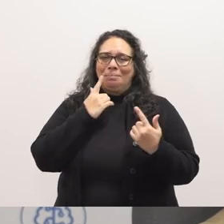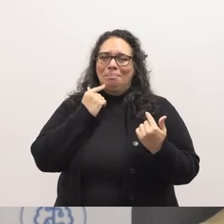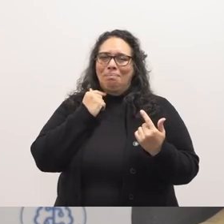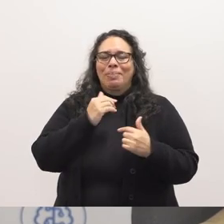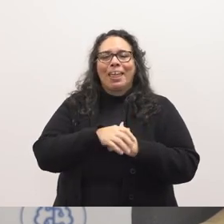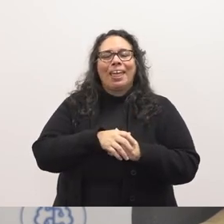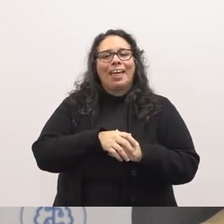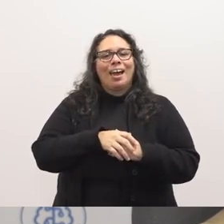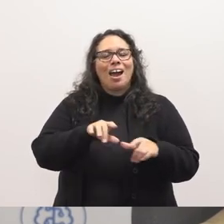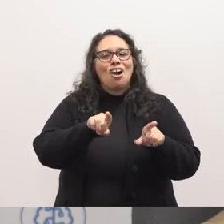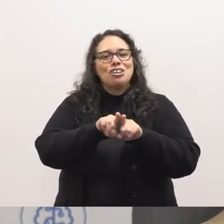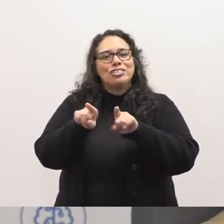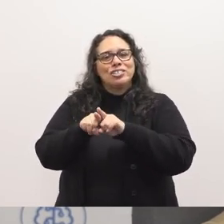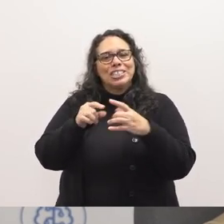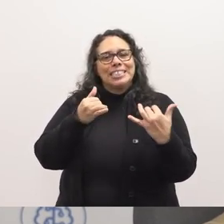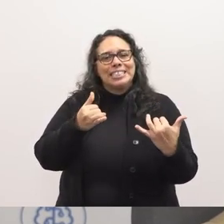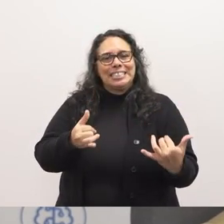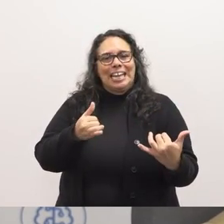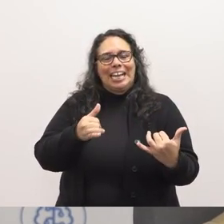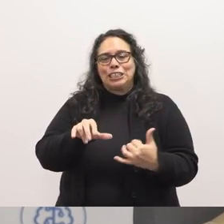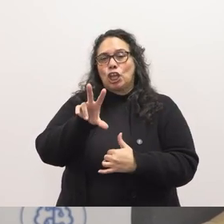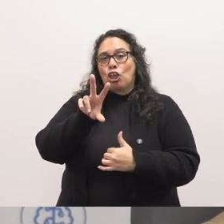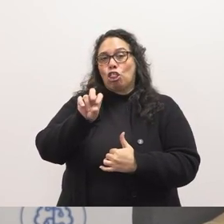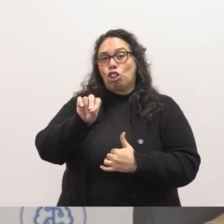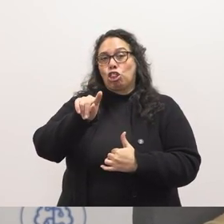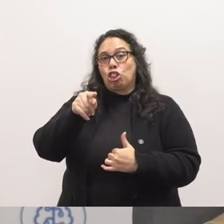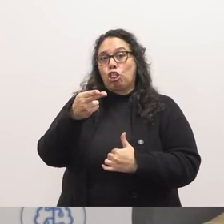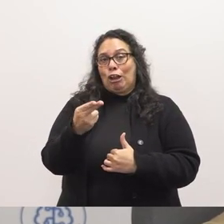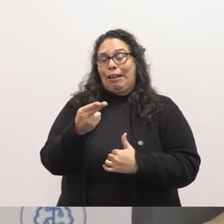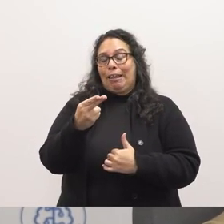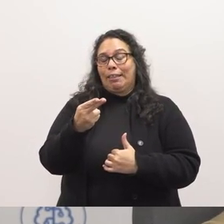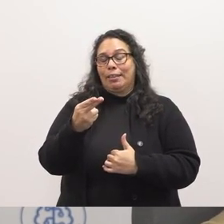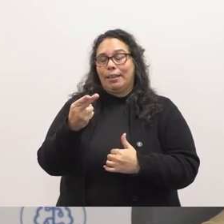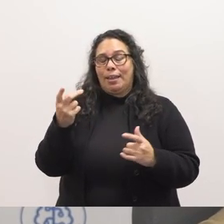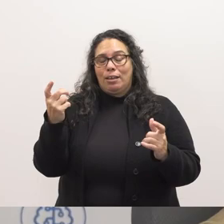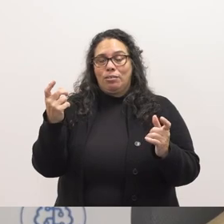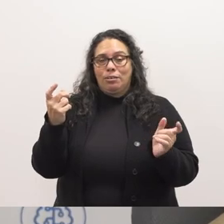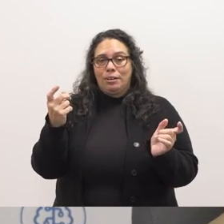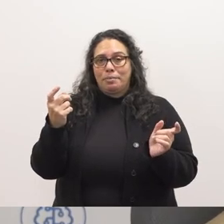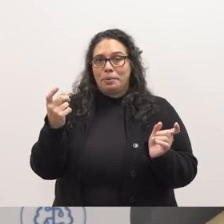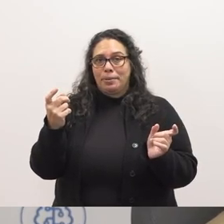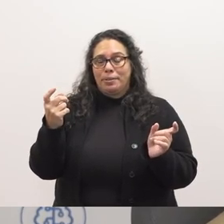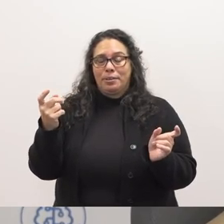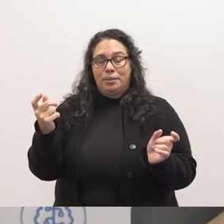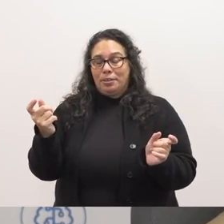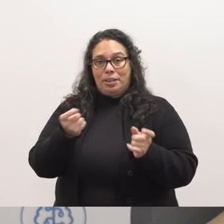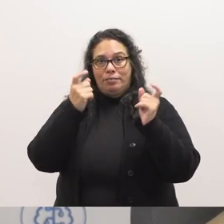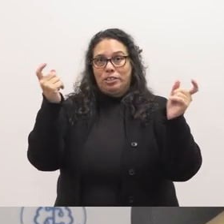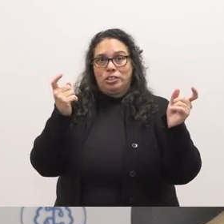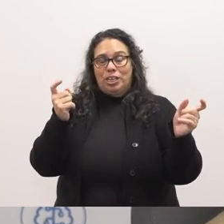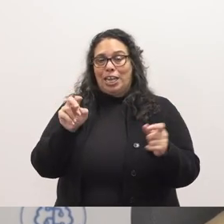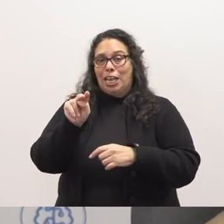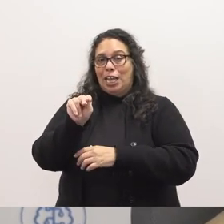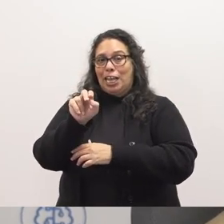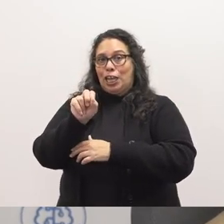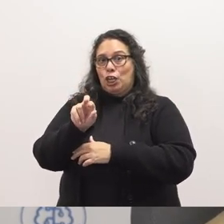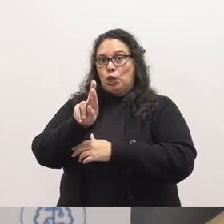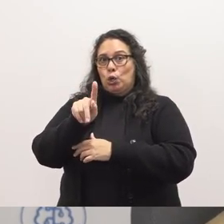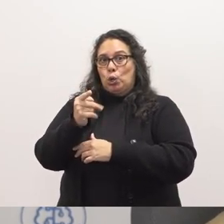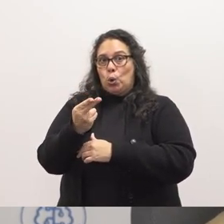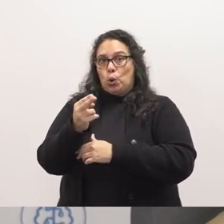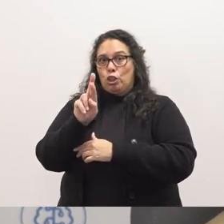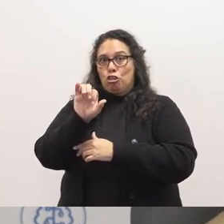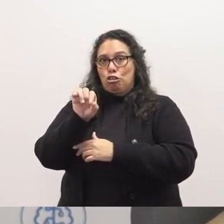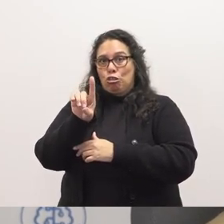And also, today marks the 30th anniversary of the Northridge earthquake. I can't believe it's been 30